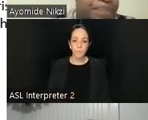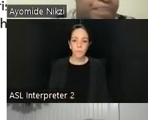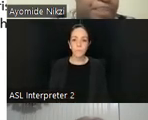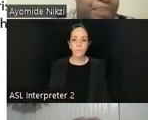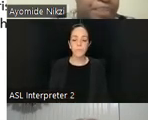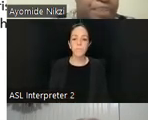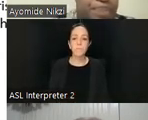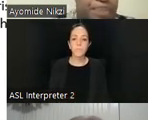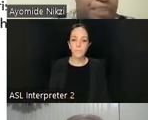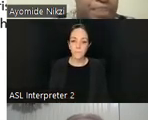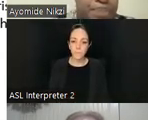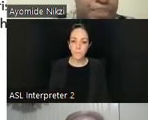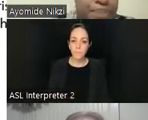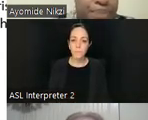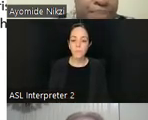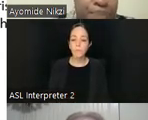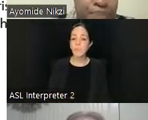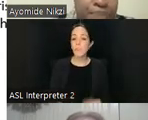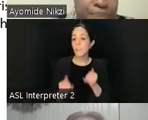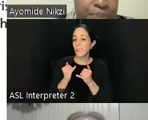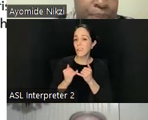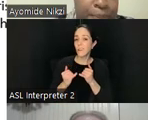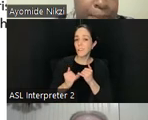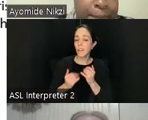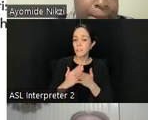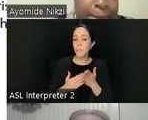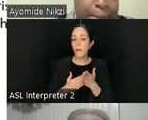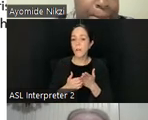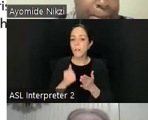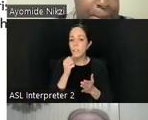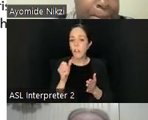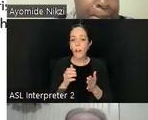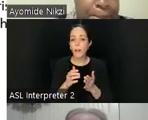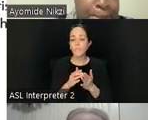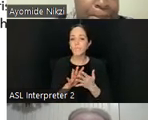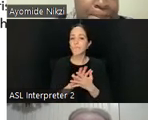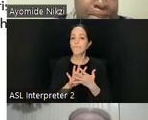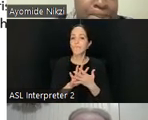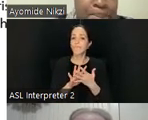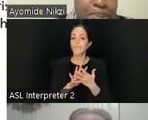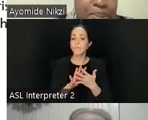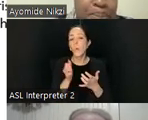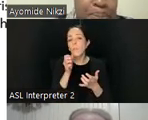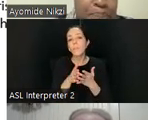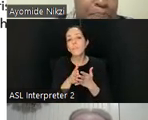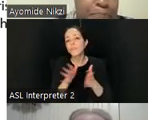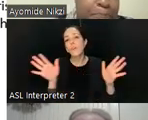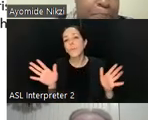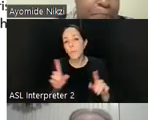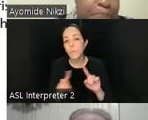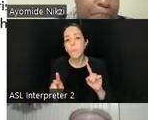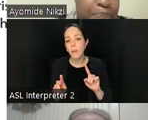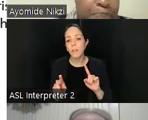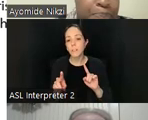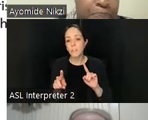and then there is something on this last part. It's not simply generic, and it actually relates to the first of the